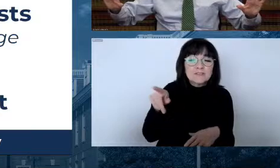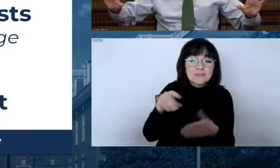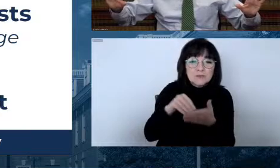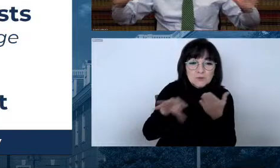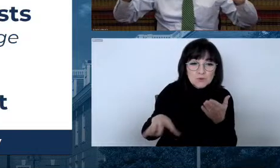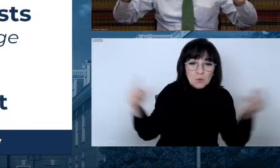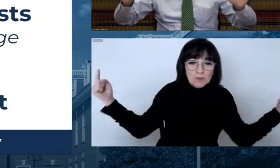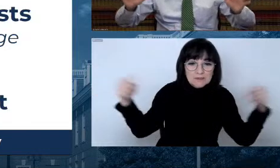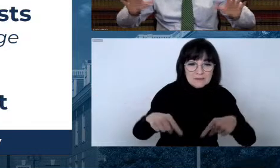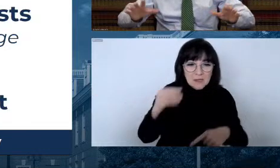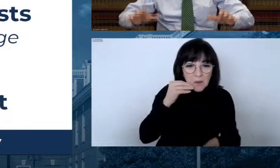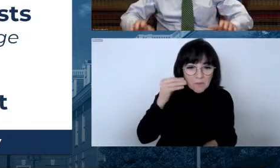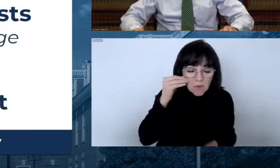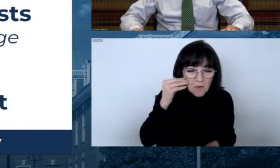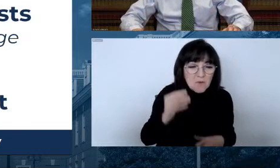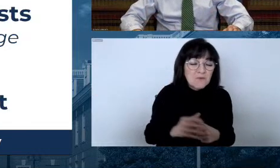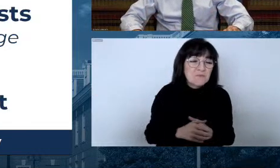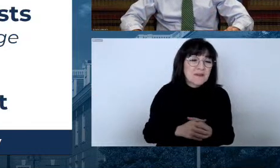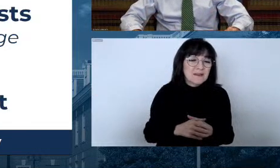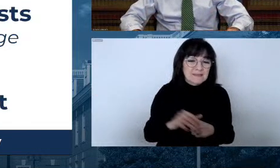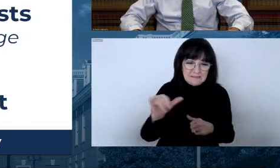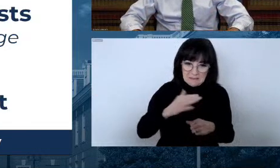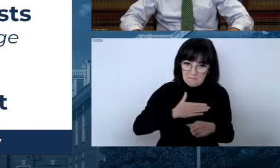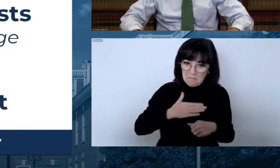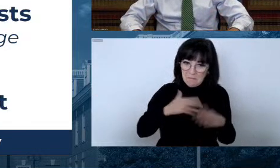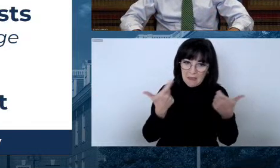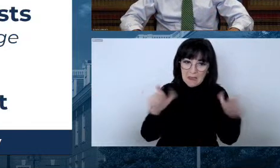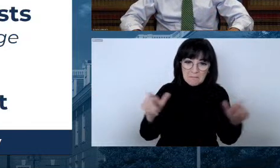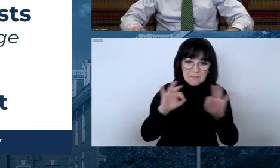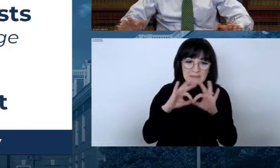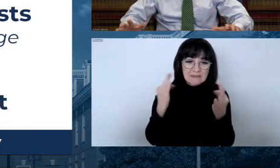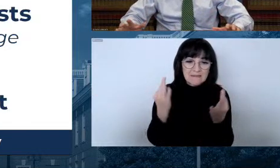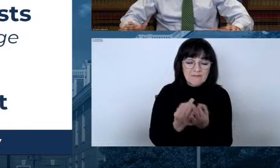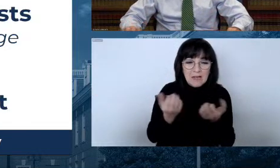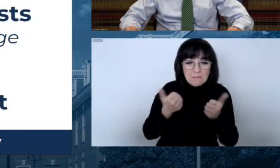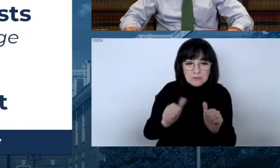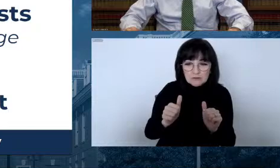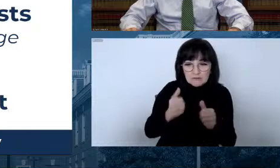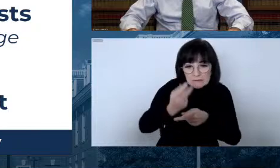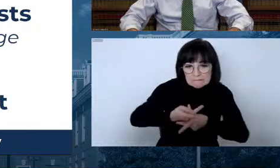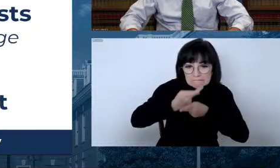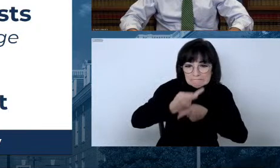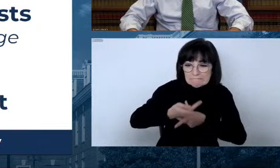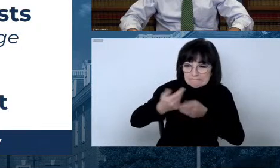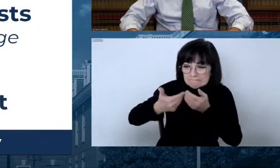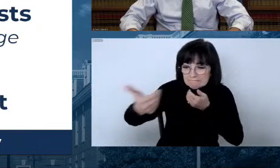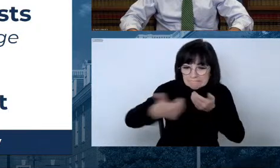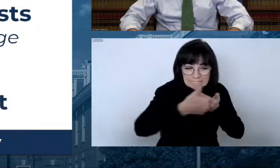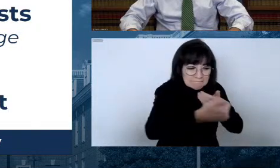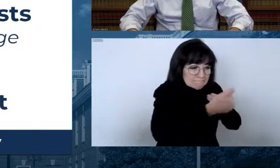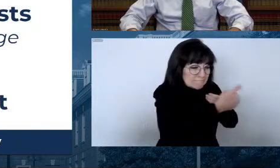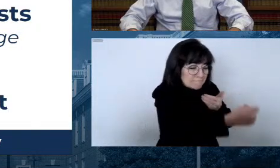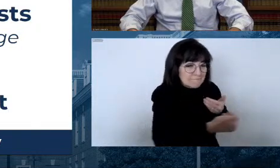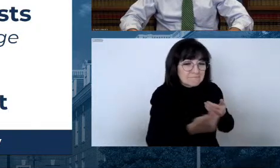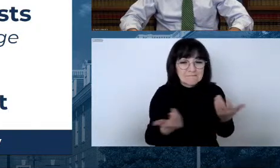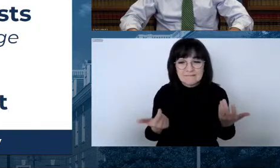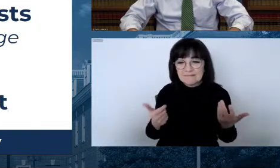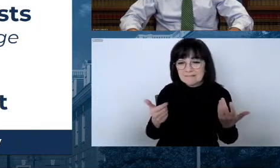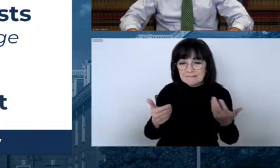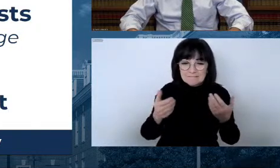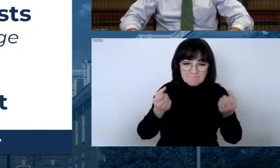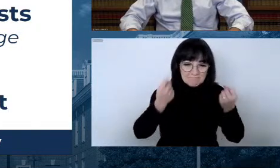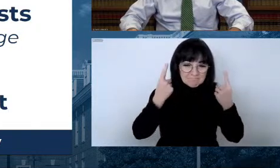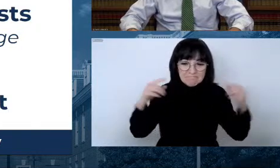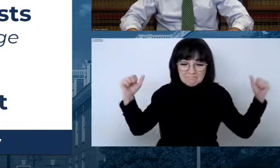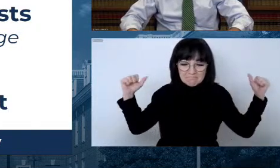keep separate and with indoor locations and careful, limited those celebrations. Our positive tests